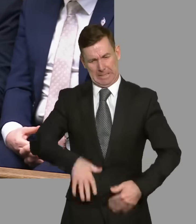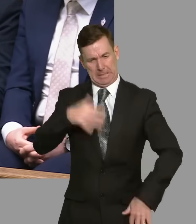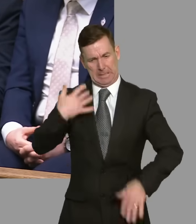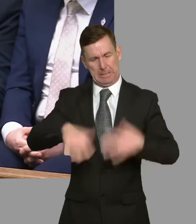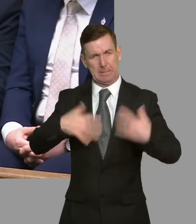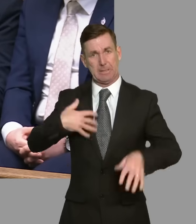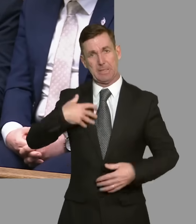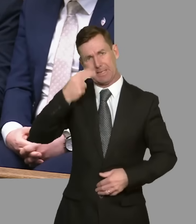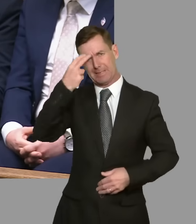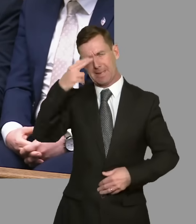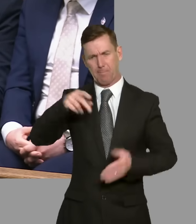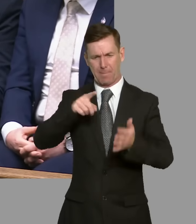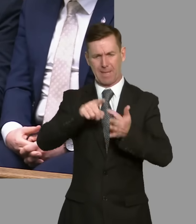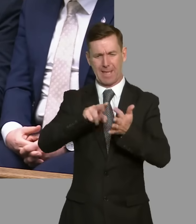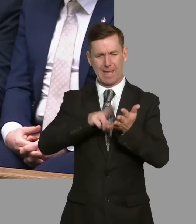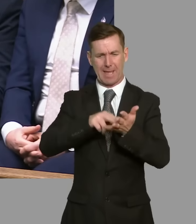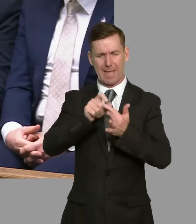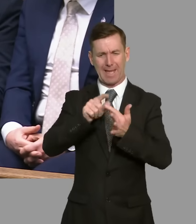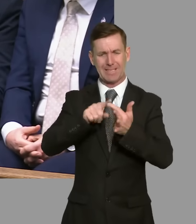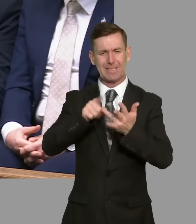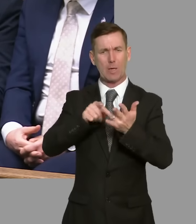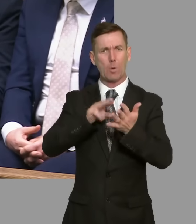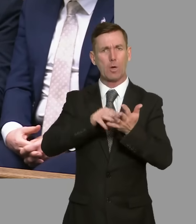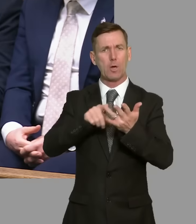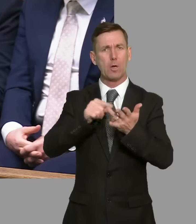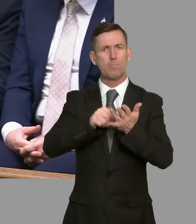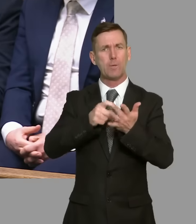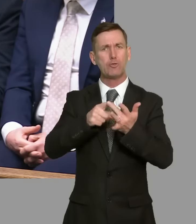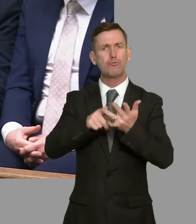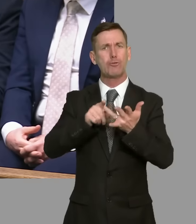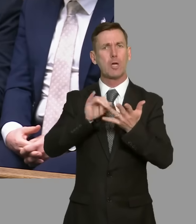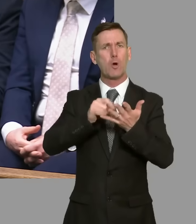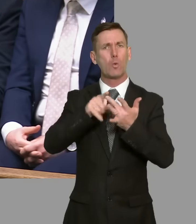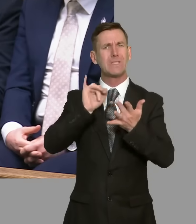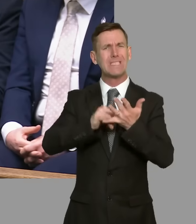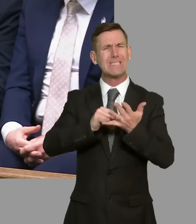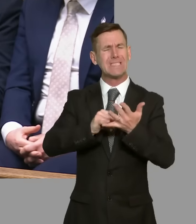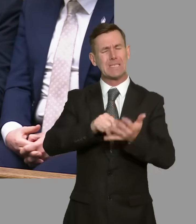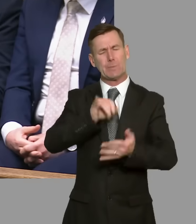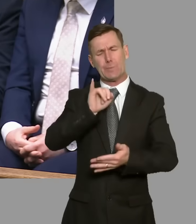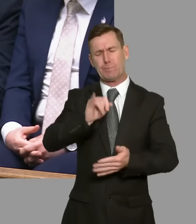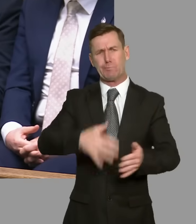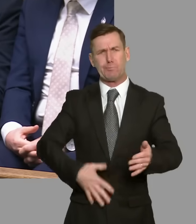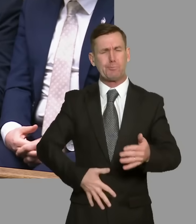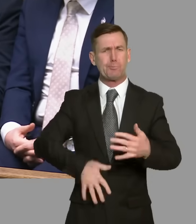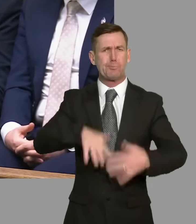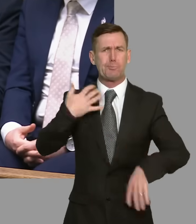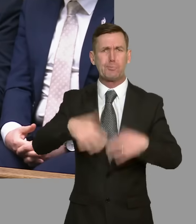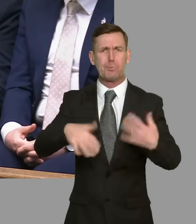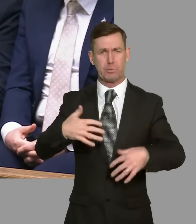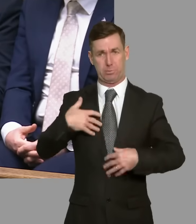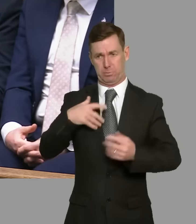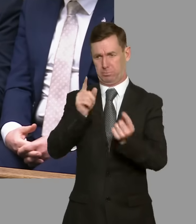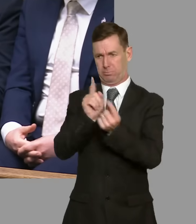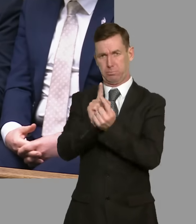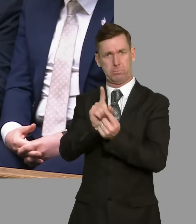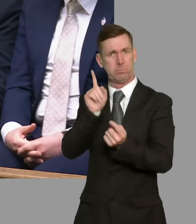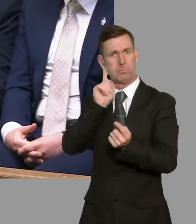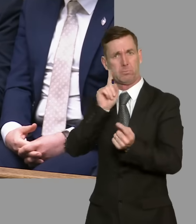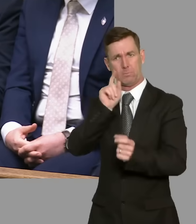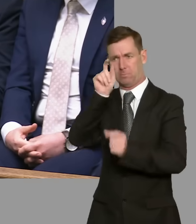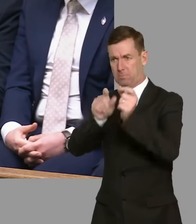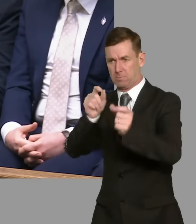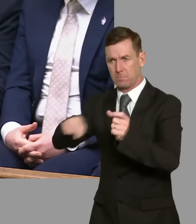Endometriosis APPG, I met Jessica Smith and Endo Warriors West Lothian to discuss their campaigns for a